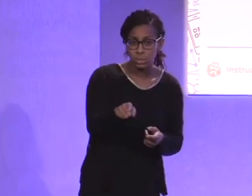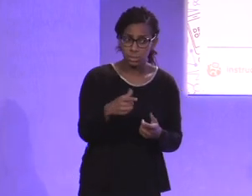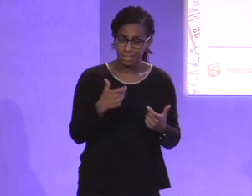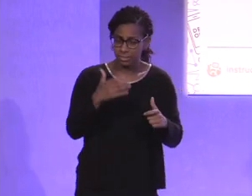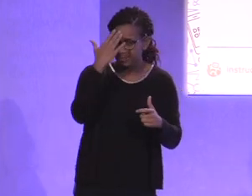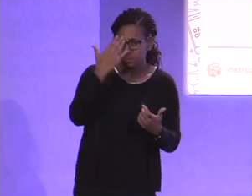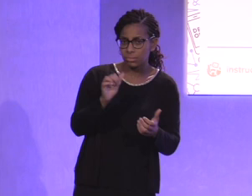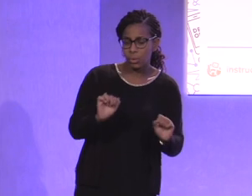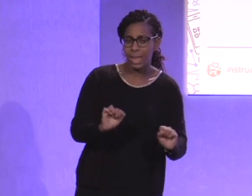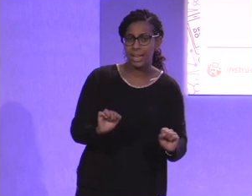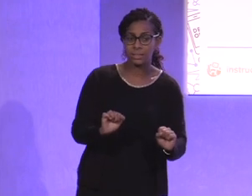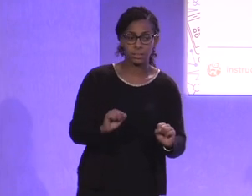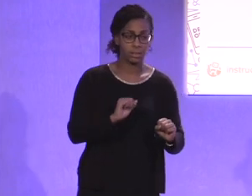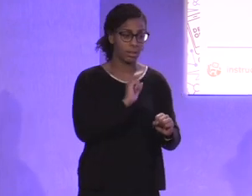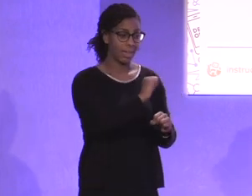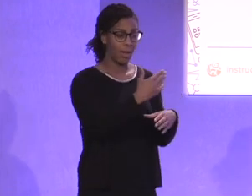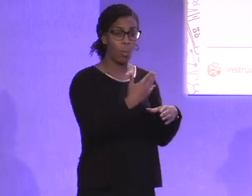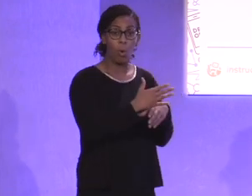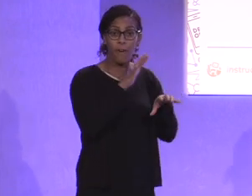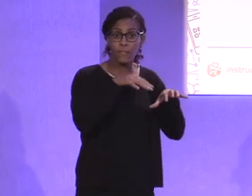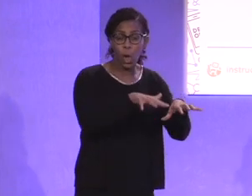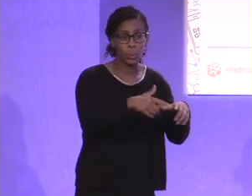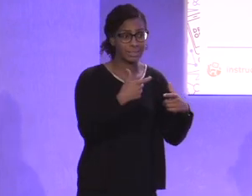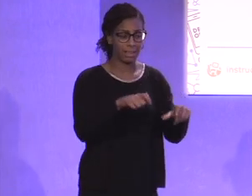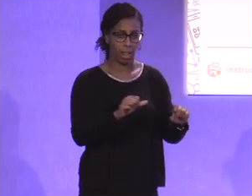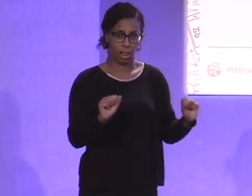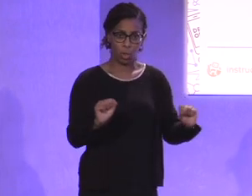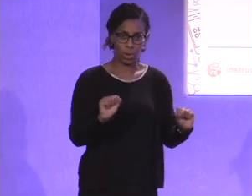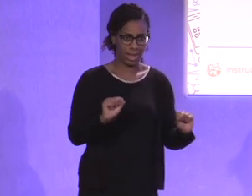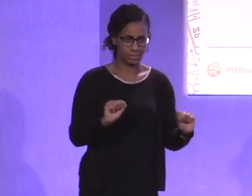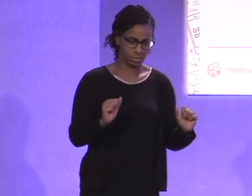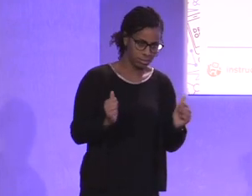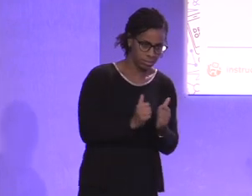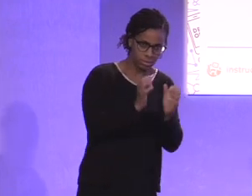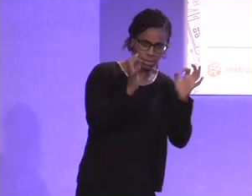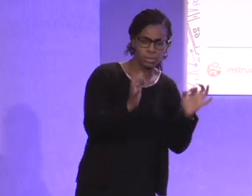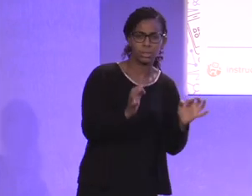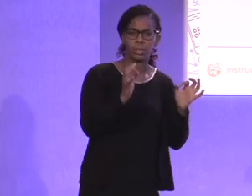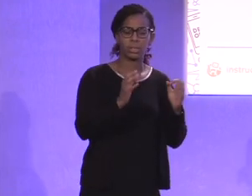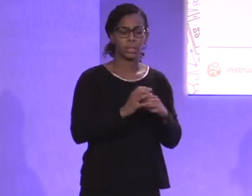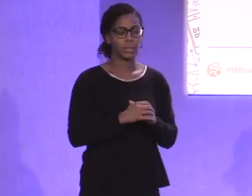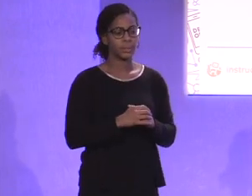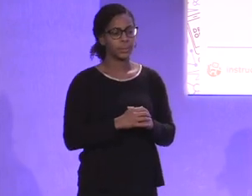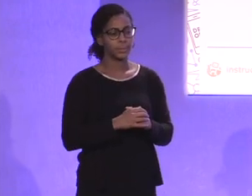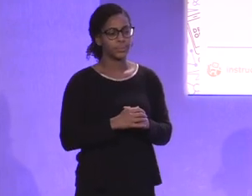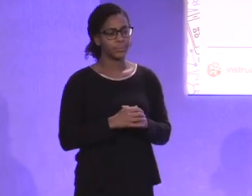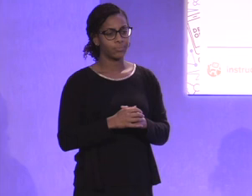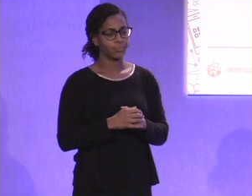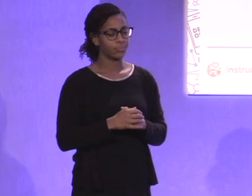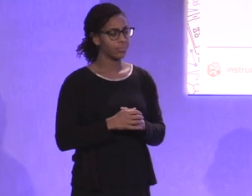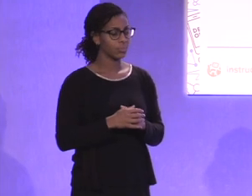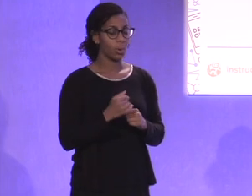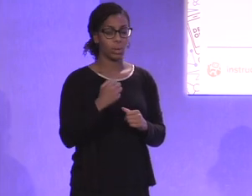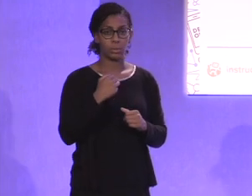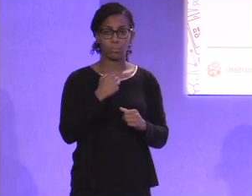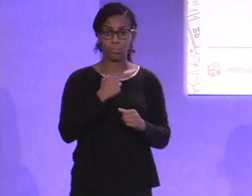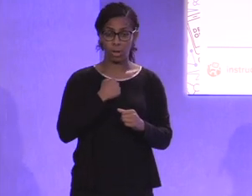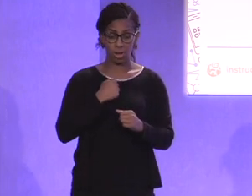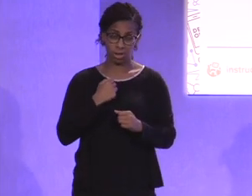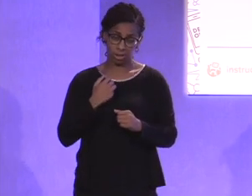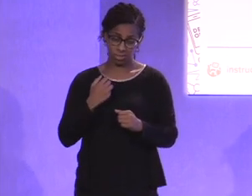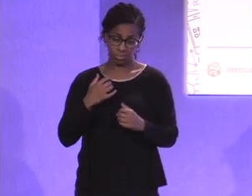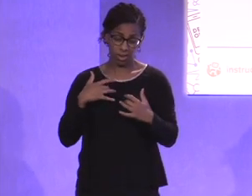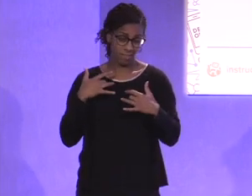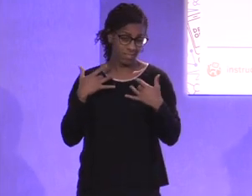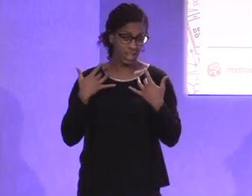know what their most important workflows were. Anything they were doing was a guess. It's become my conviction, and I hold it loosely, but